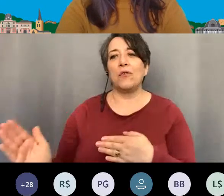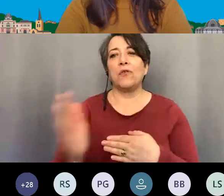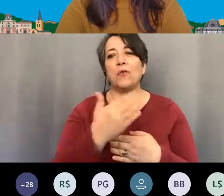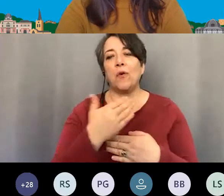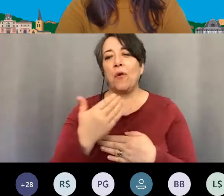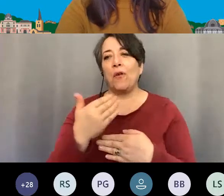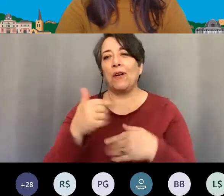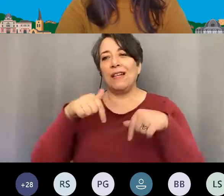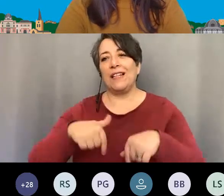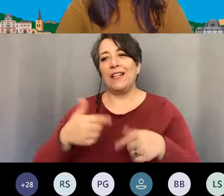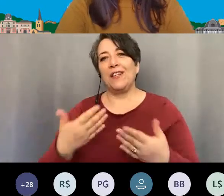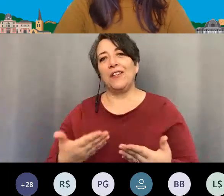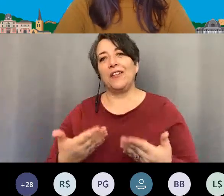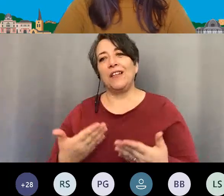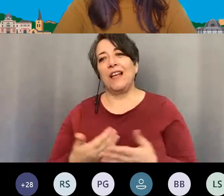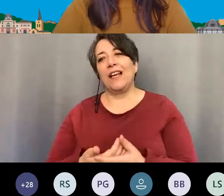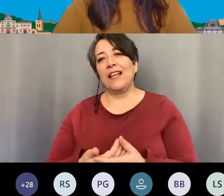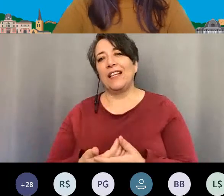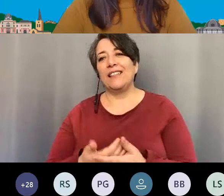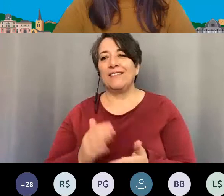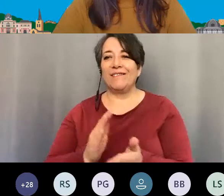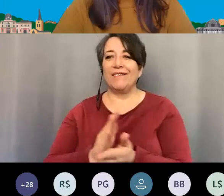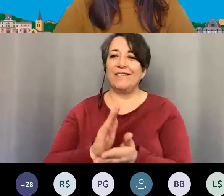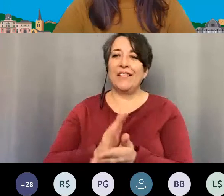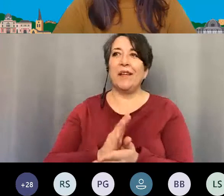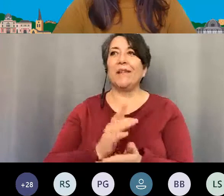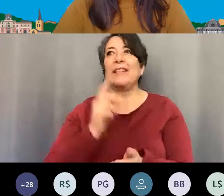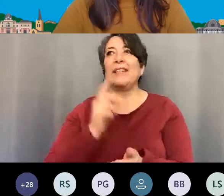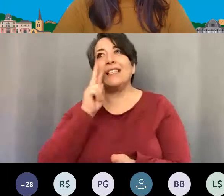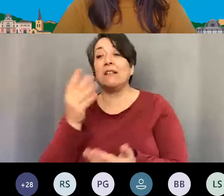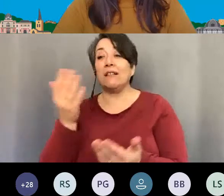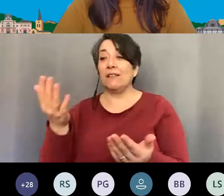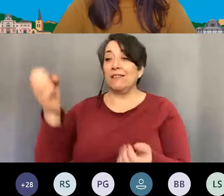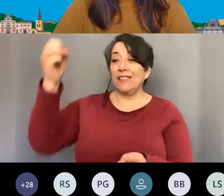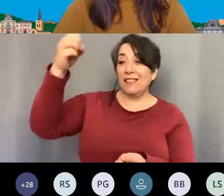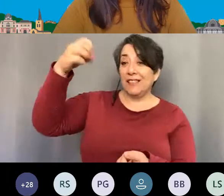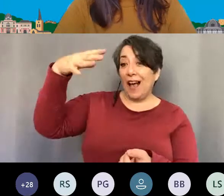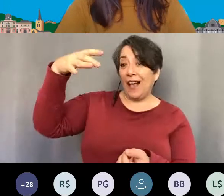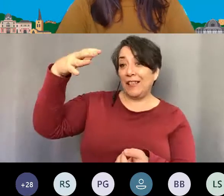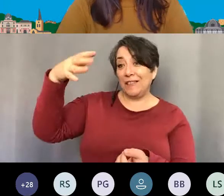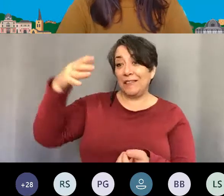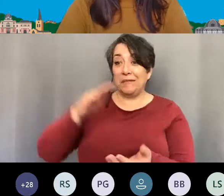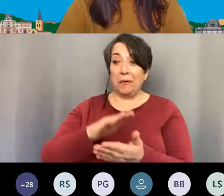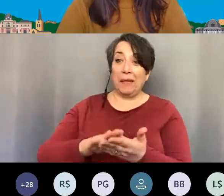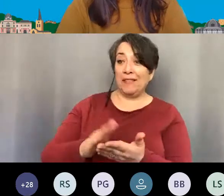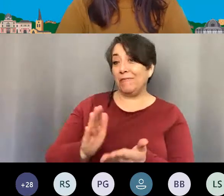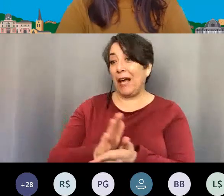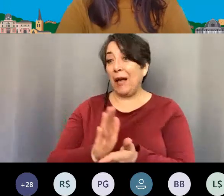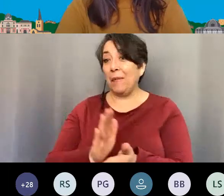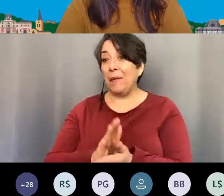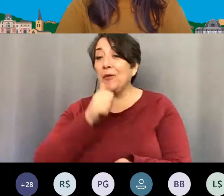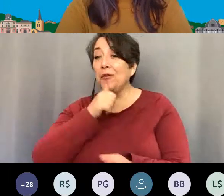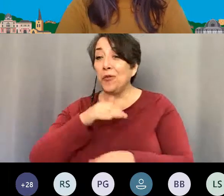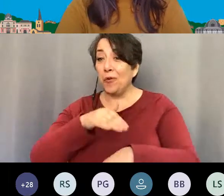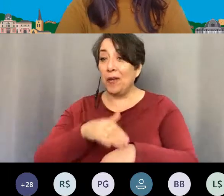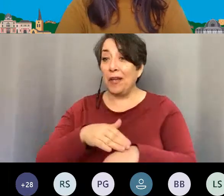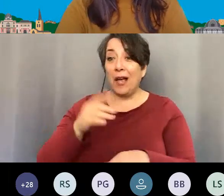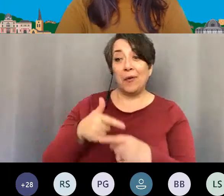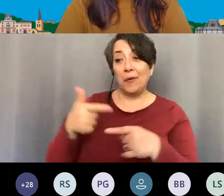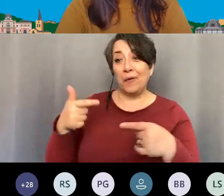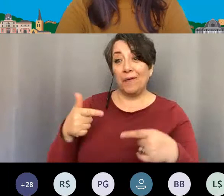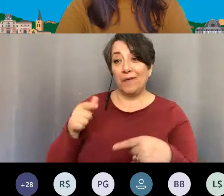We do appreciate it. It's a lovely day, so we're very pleased that you took the time out. And we also want to say that our next session is